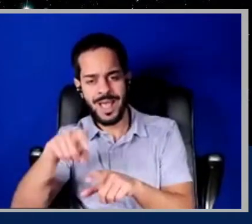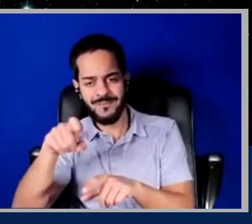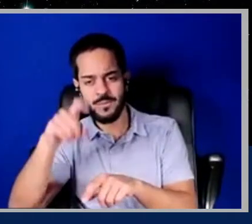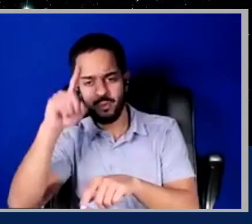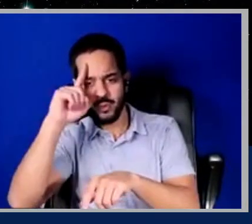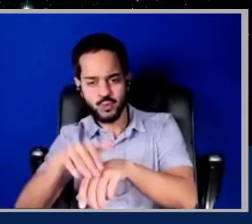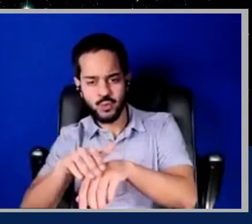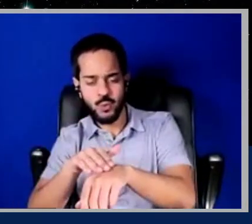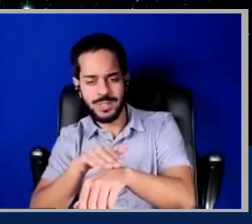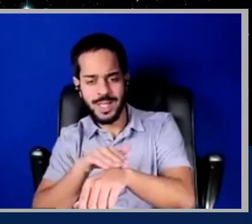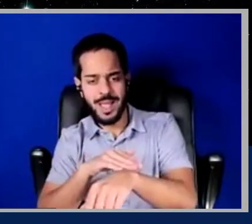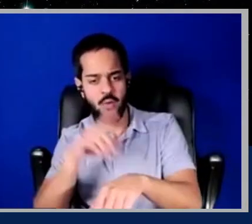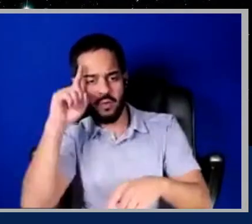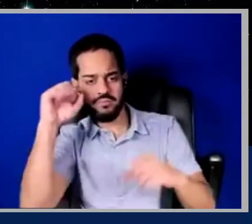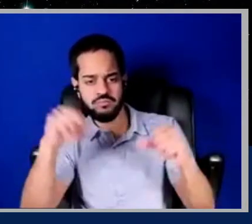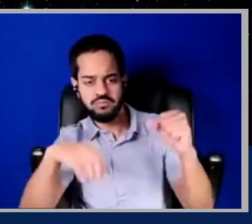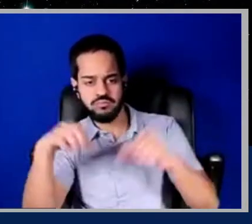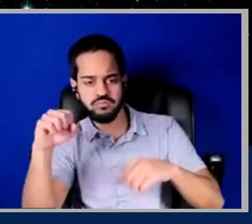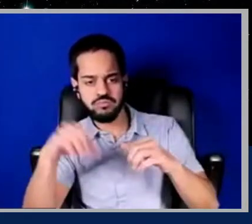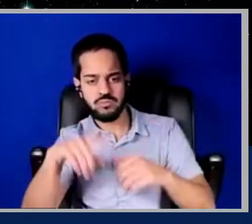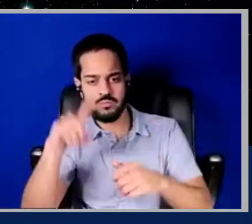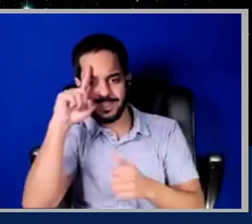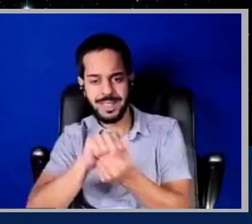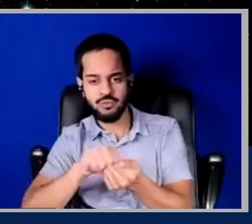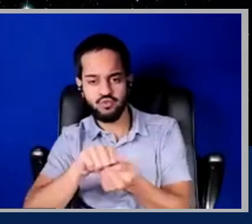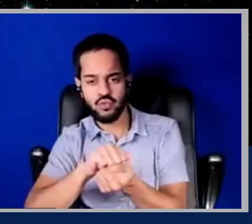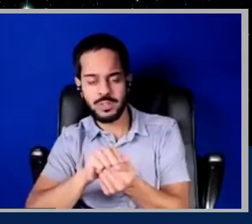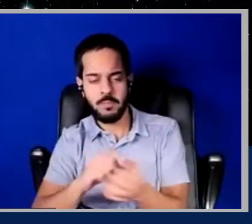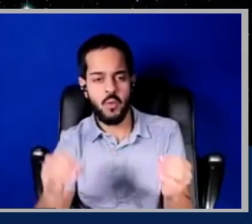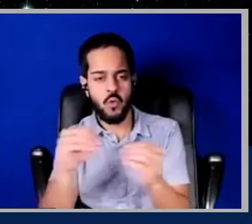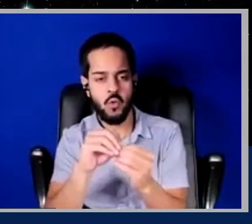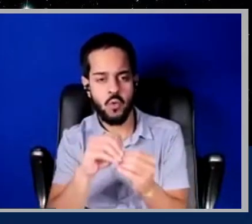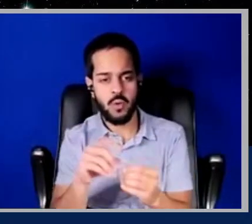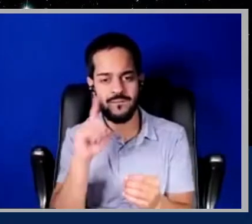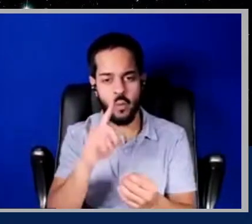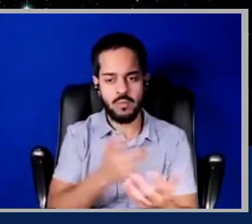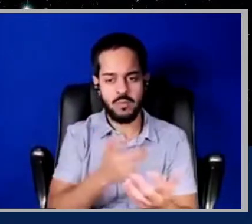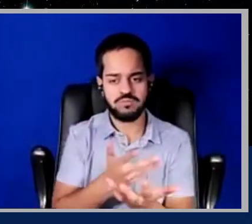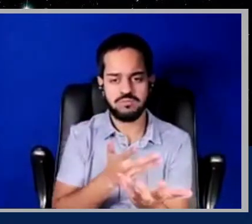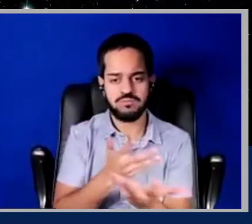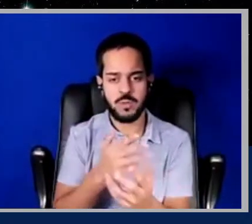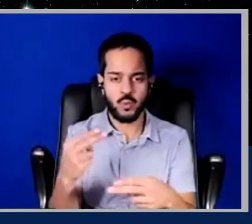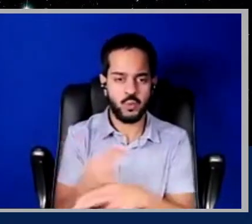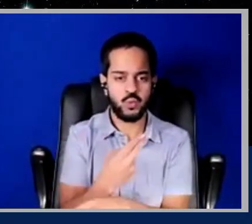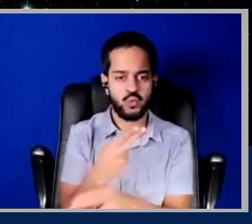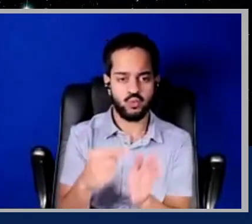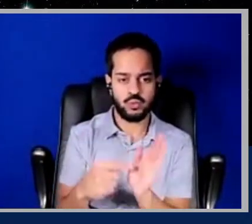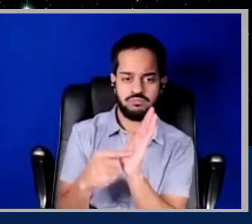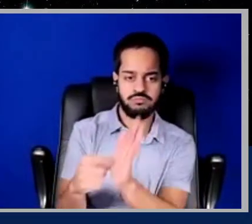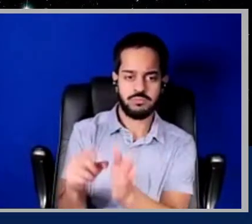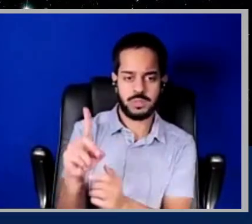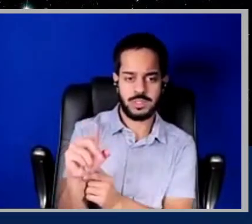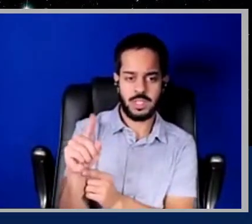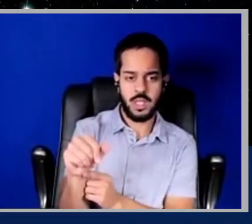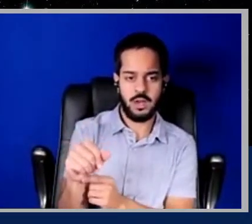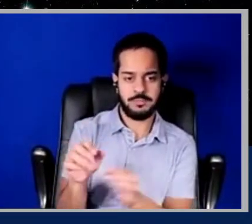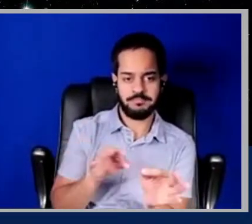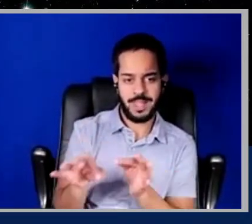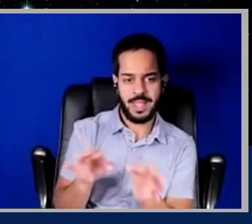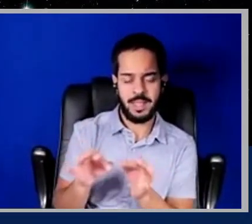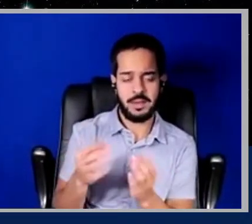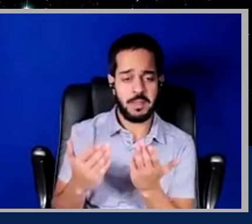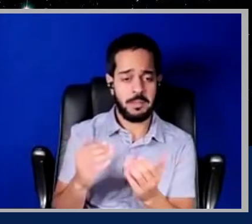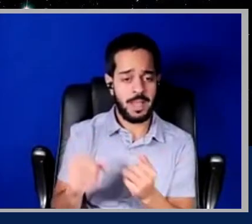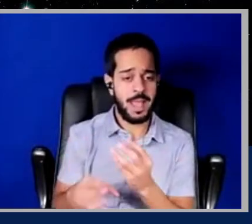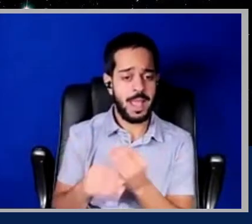could interact with the data or create a way to present the data in that space. It might be a fun way to add another element